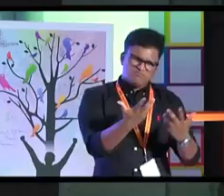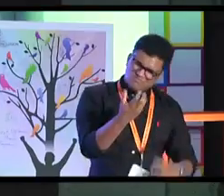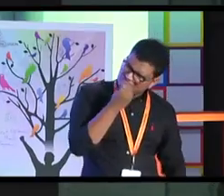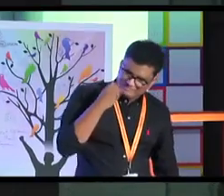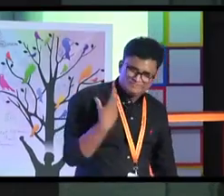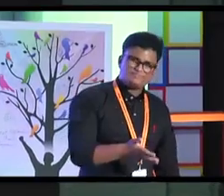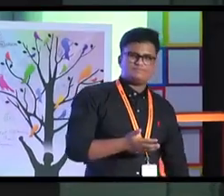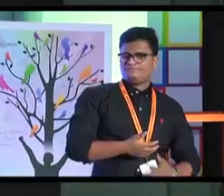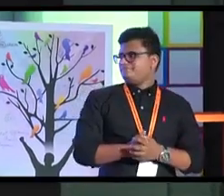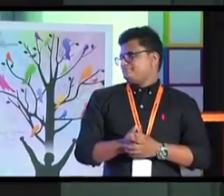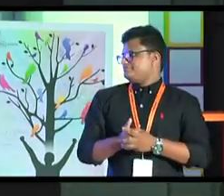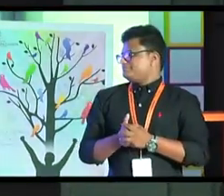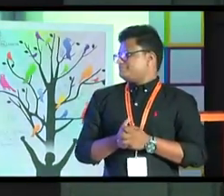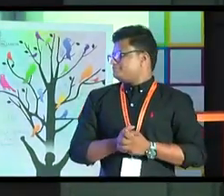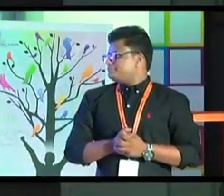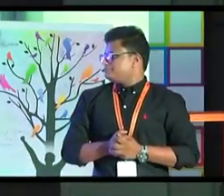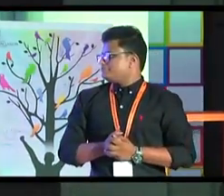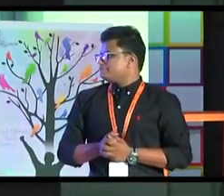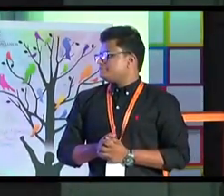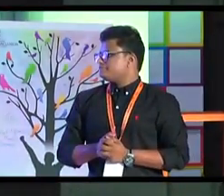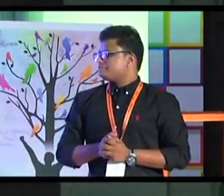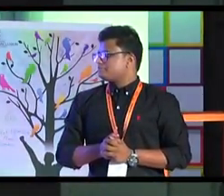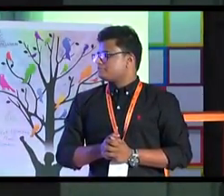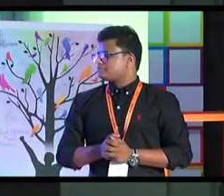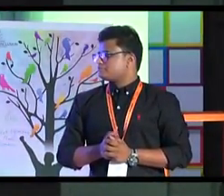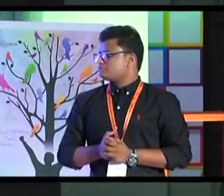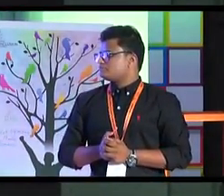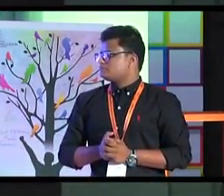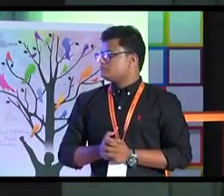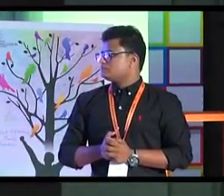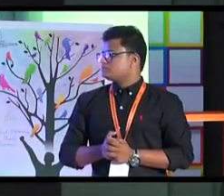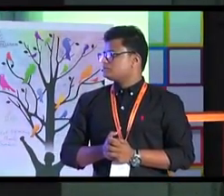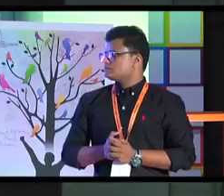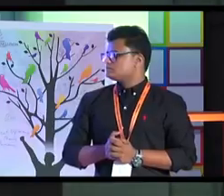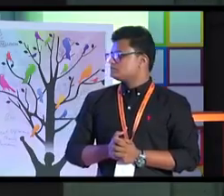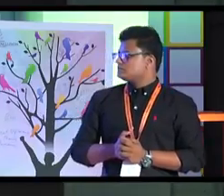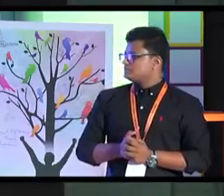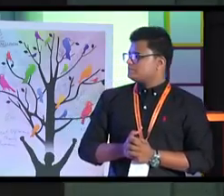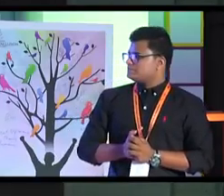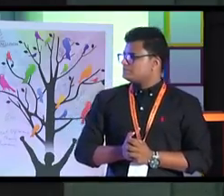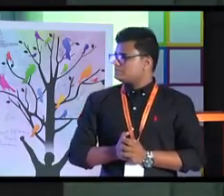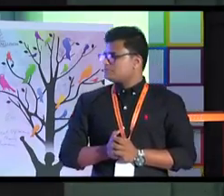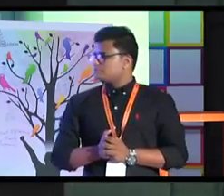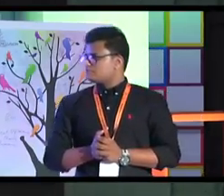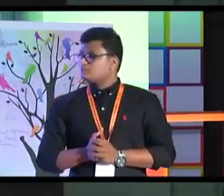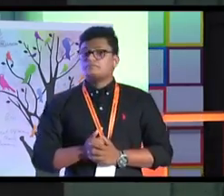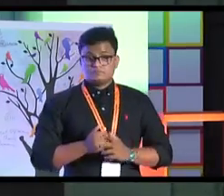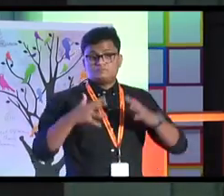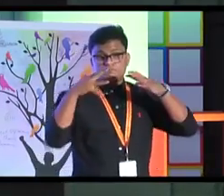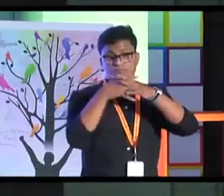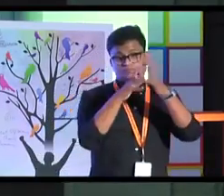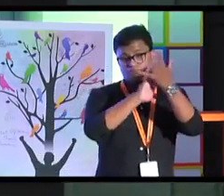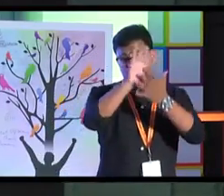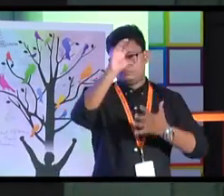talk about. So, many of us know, if not, according to WHO, 1 billion plus